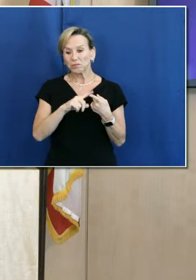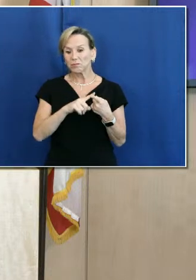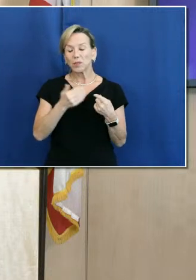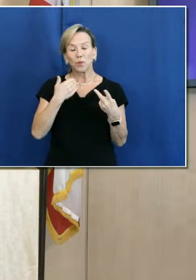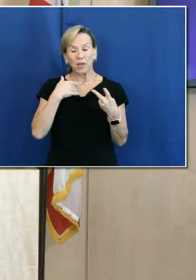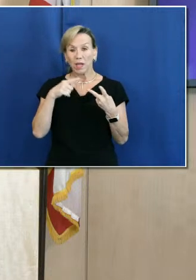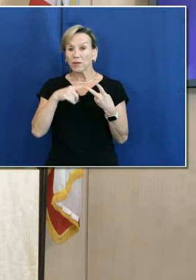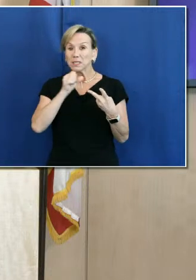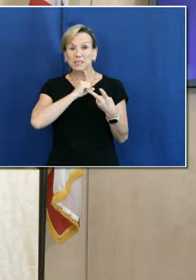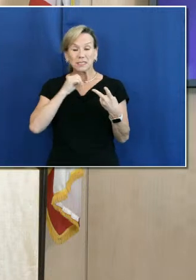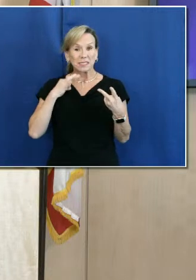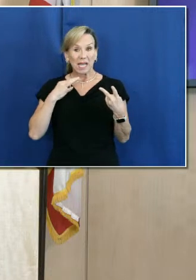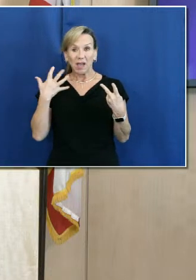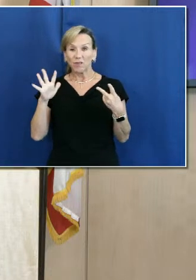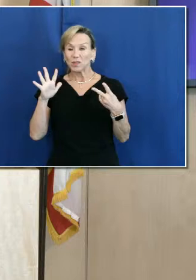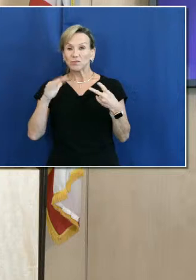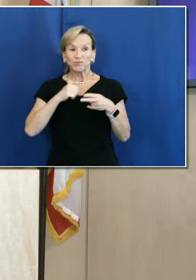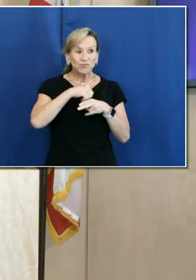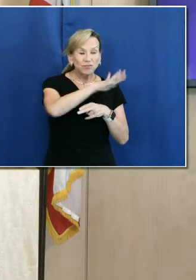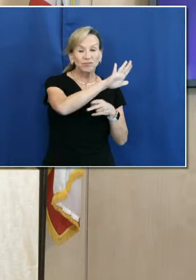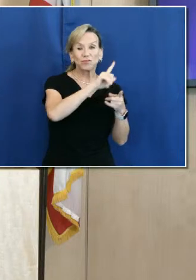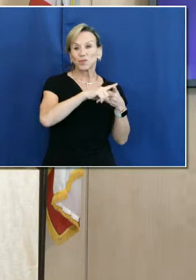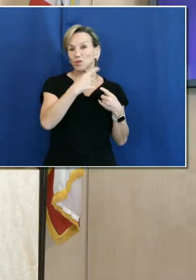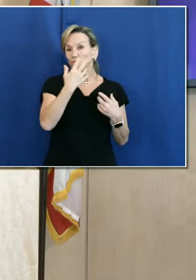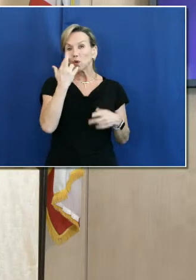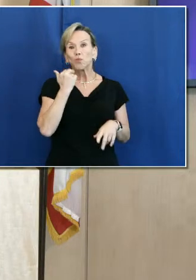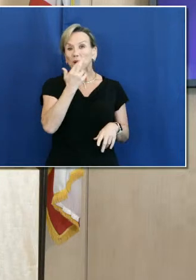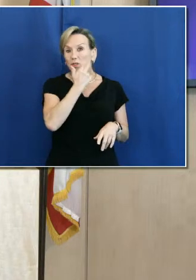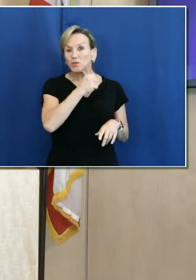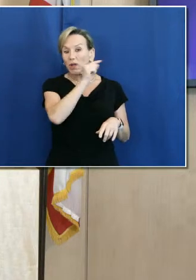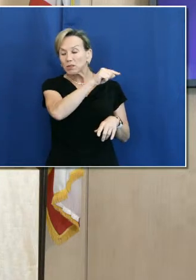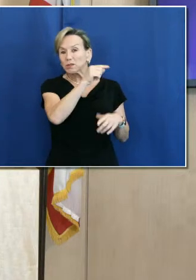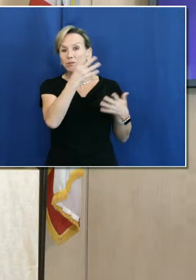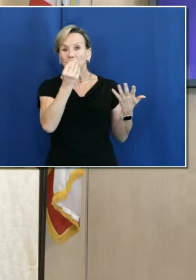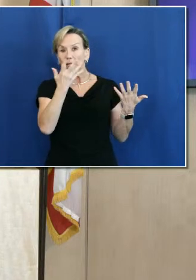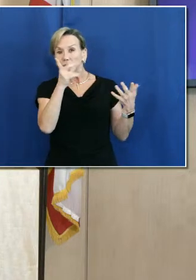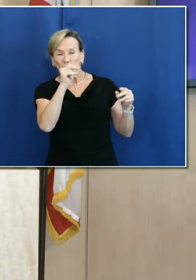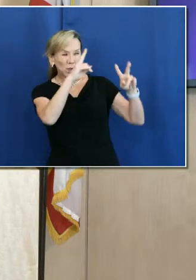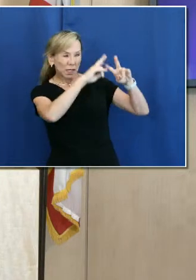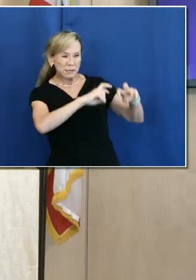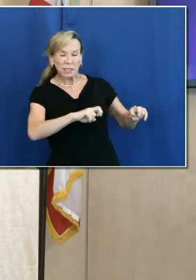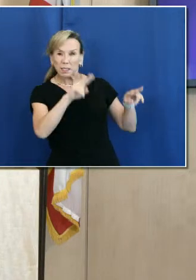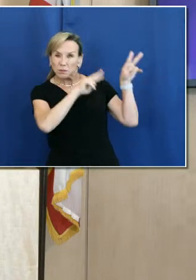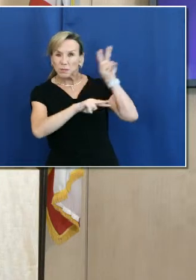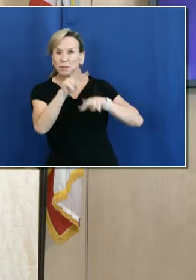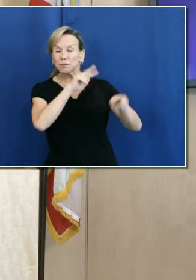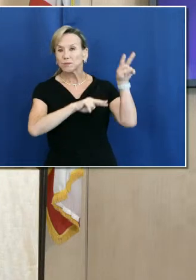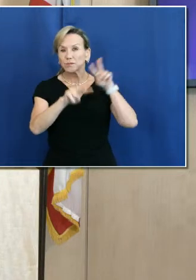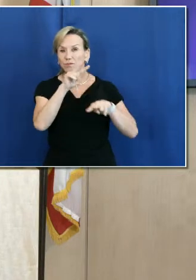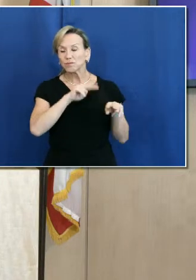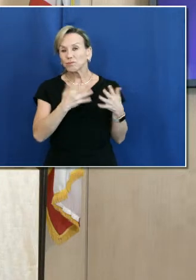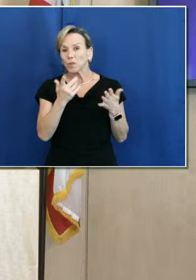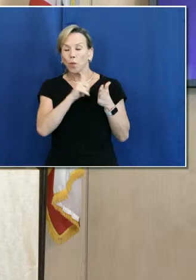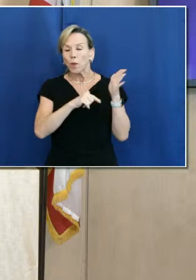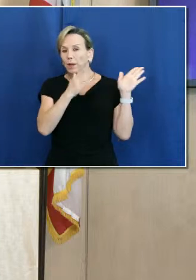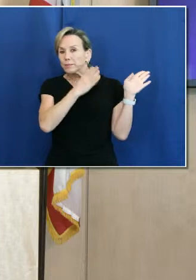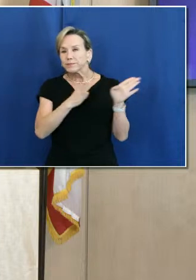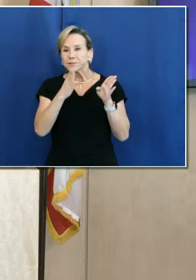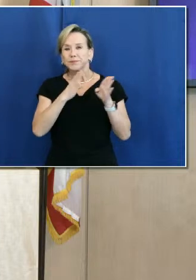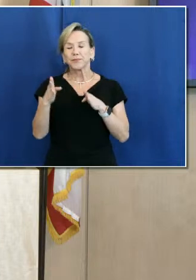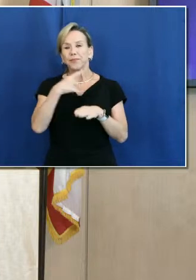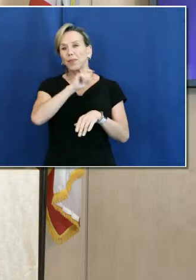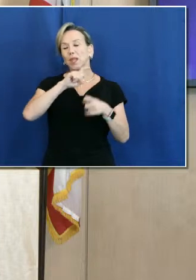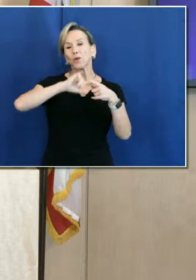then deployed to a particular restaurant and go in and conduct an assessment of what strategies need